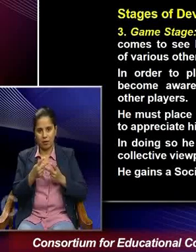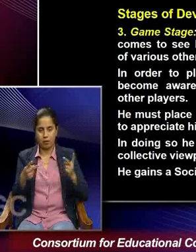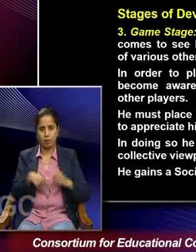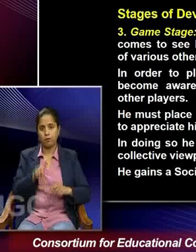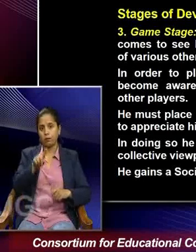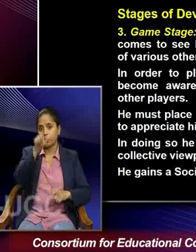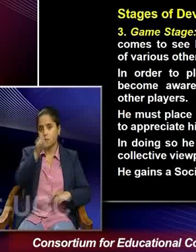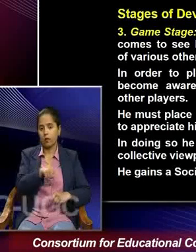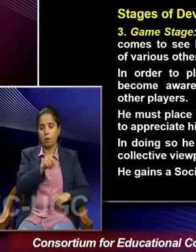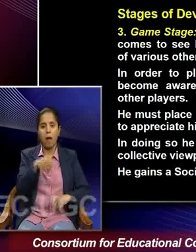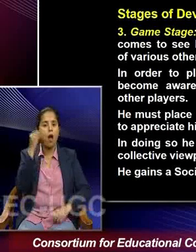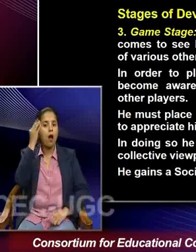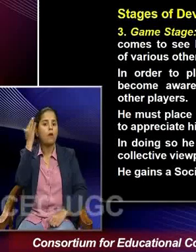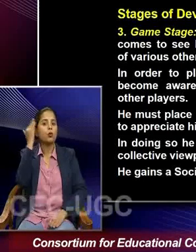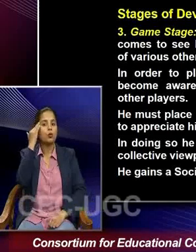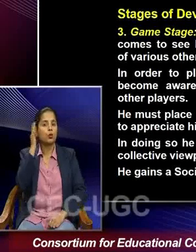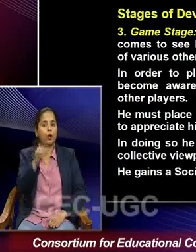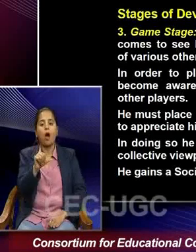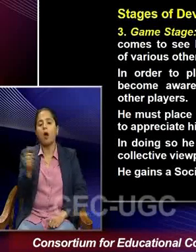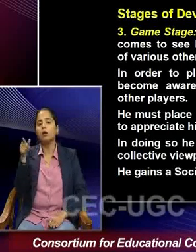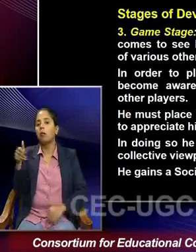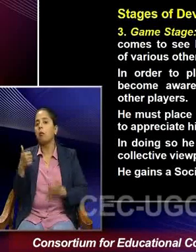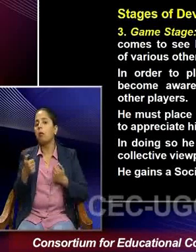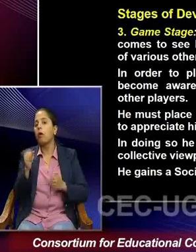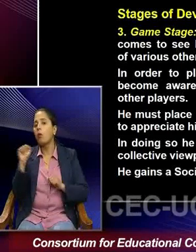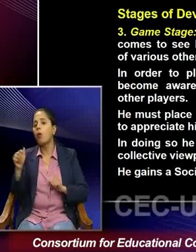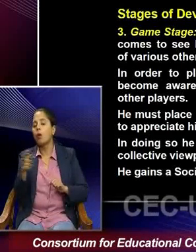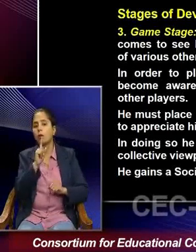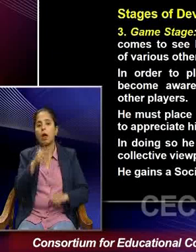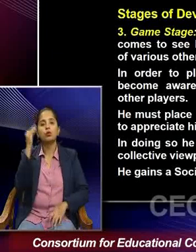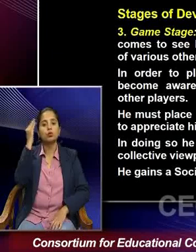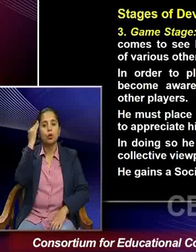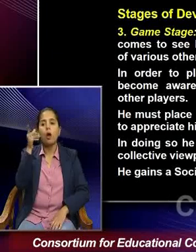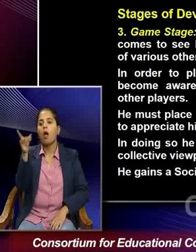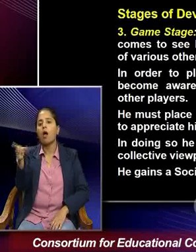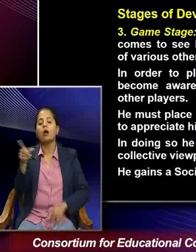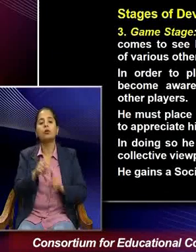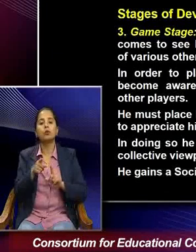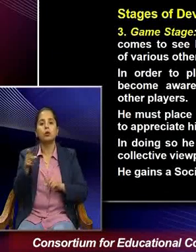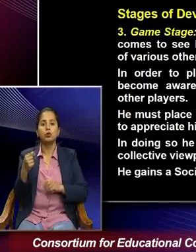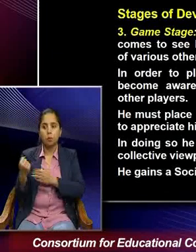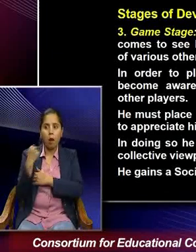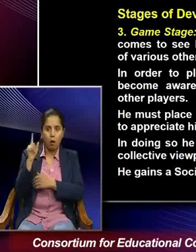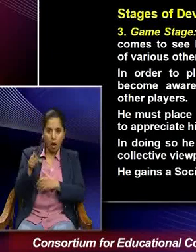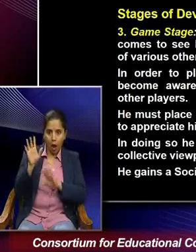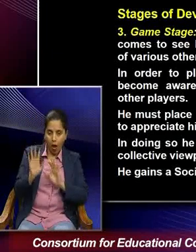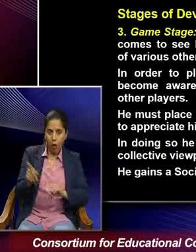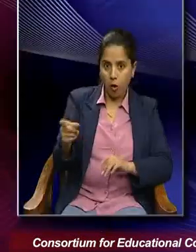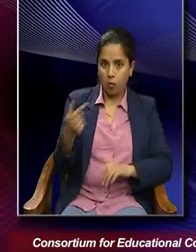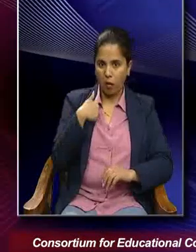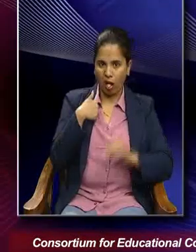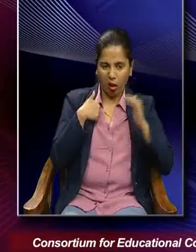players. And in that kind of being aware, what is actually happening, we are